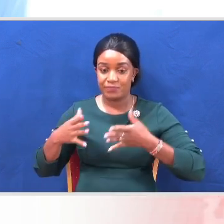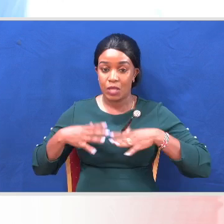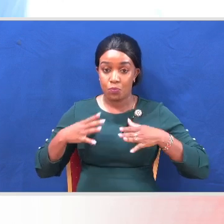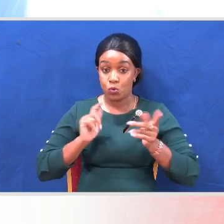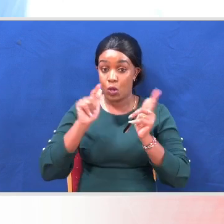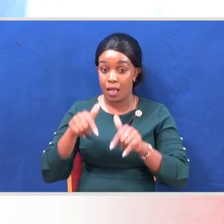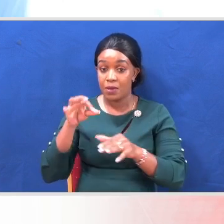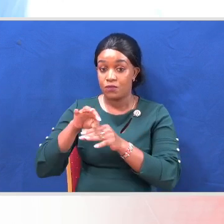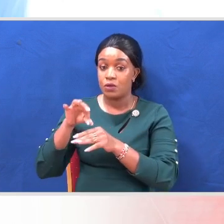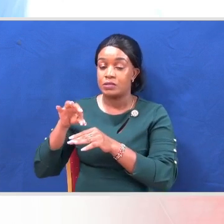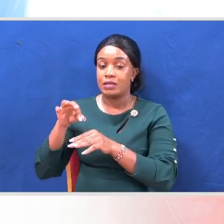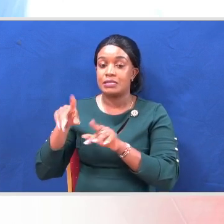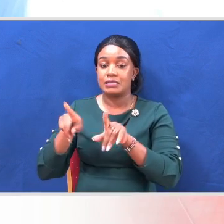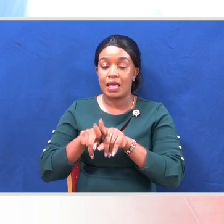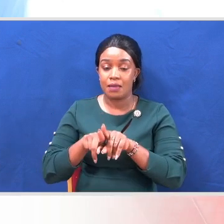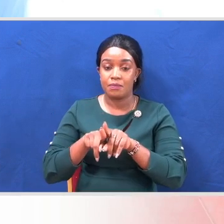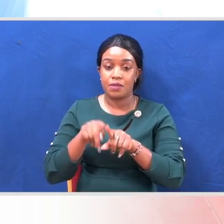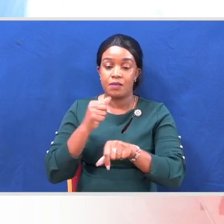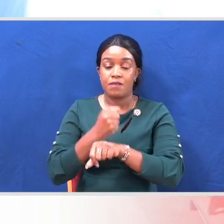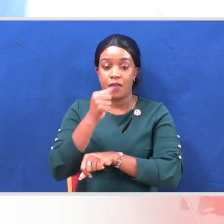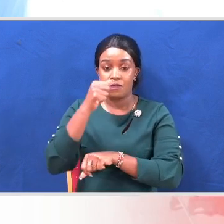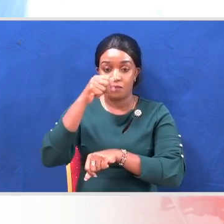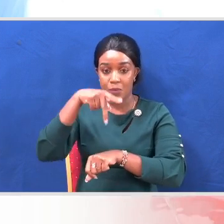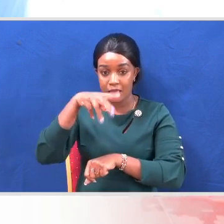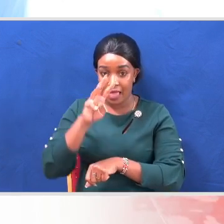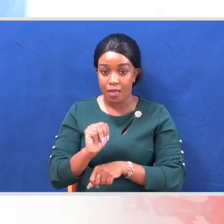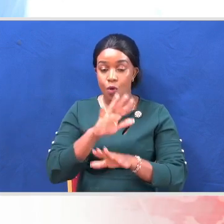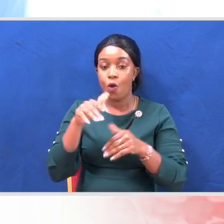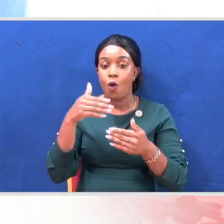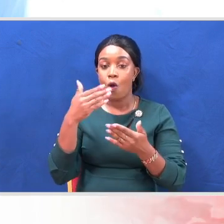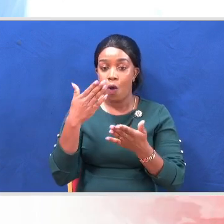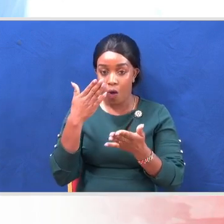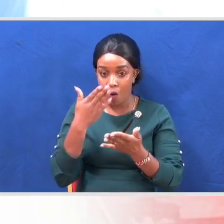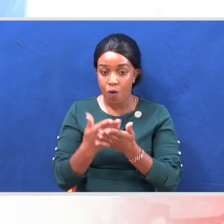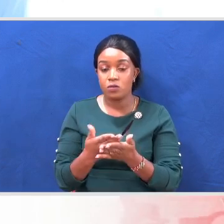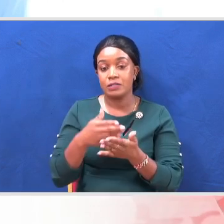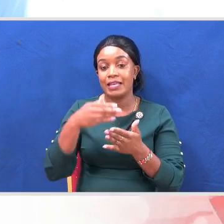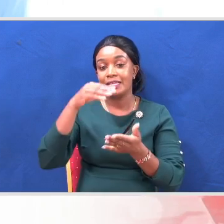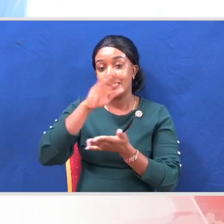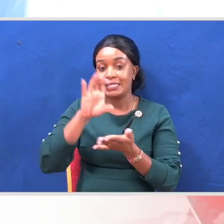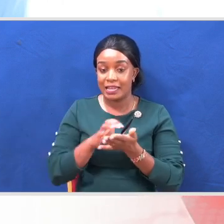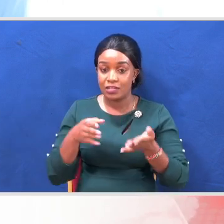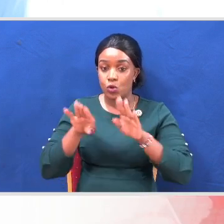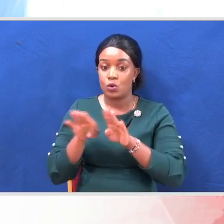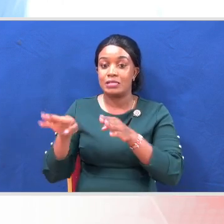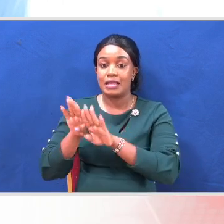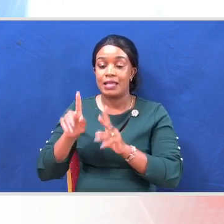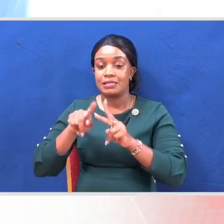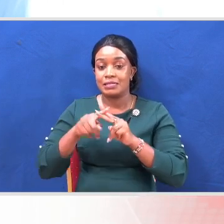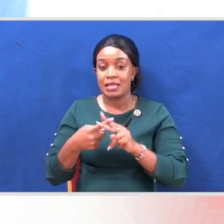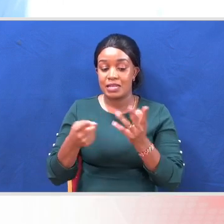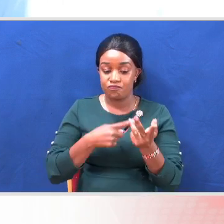p.m., every out of the 116 polling stations closed and began tallying immediately. Again,